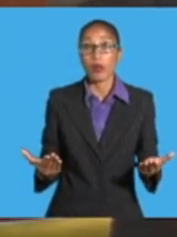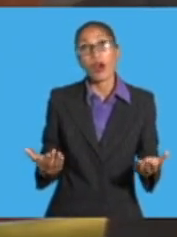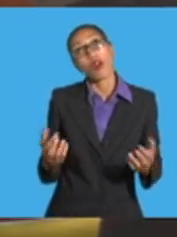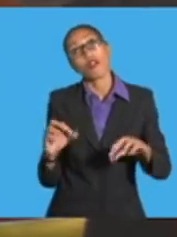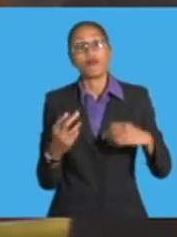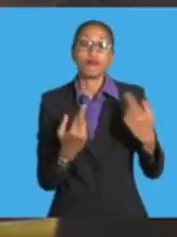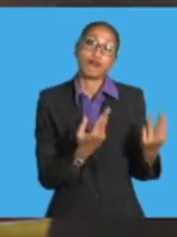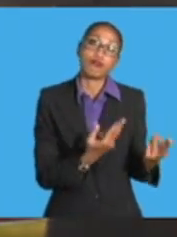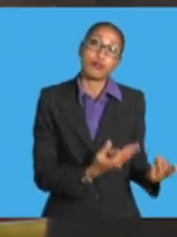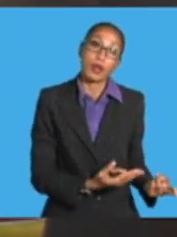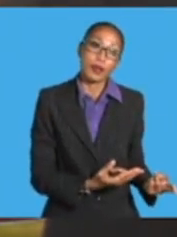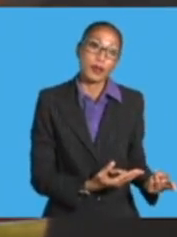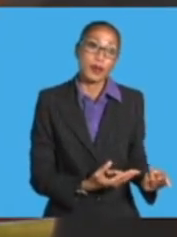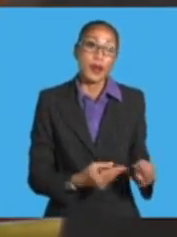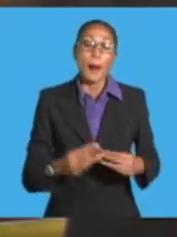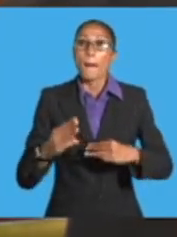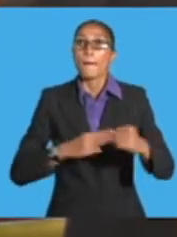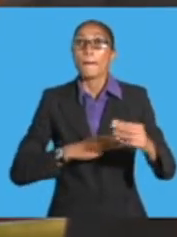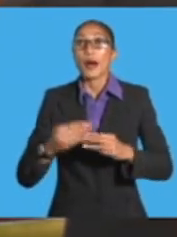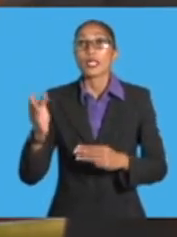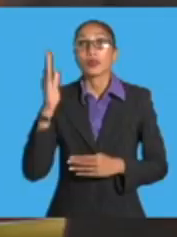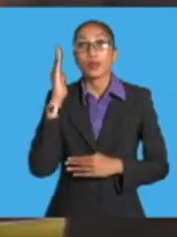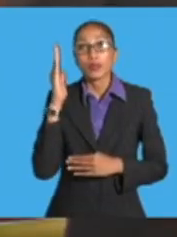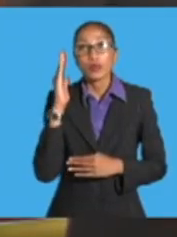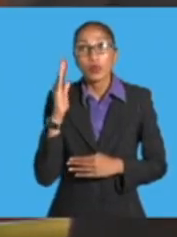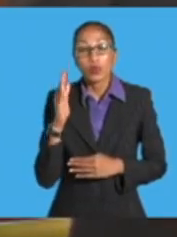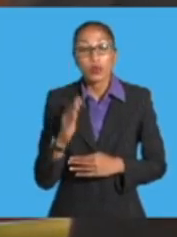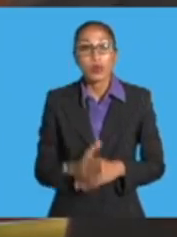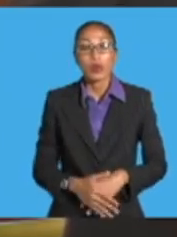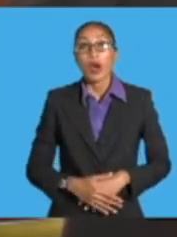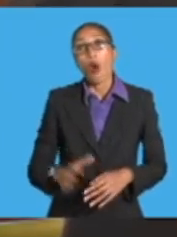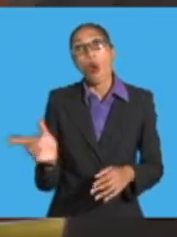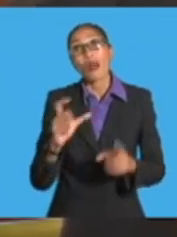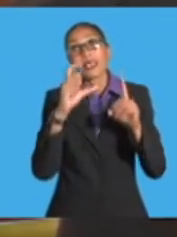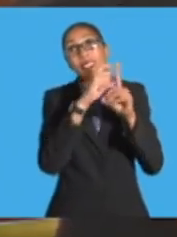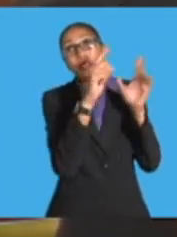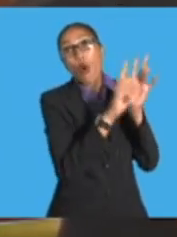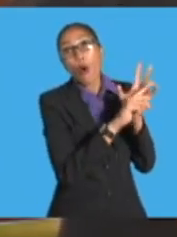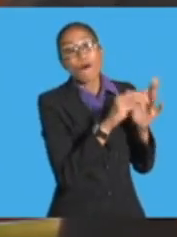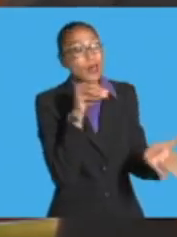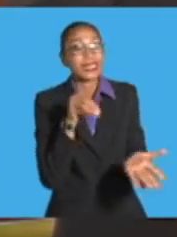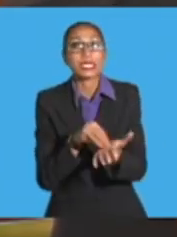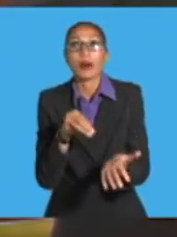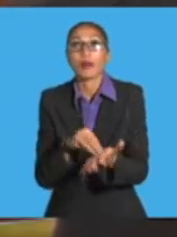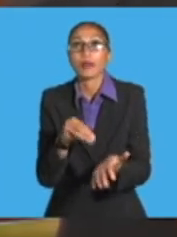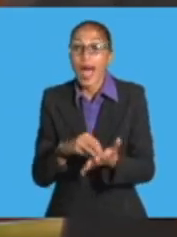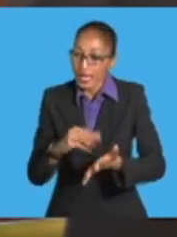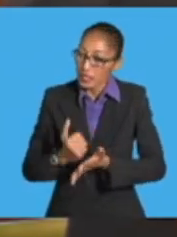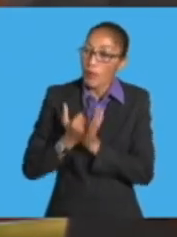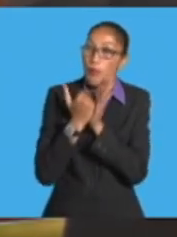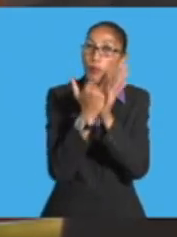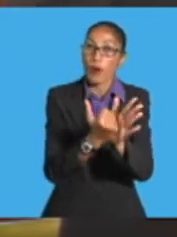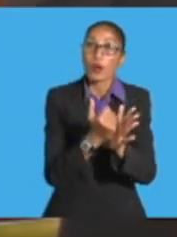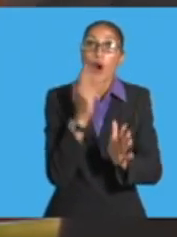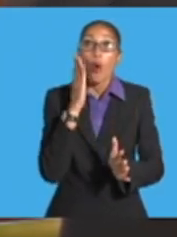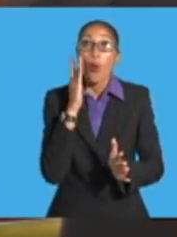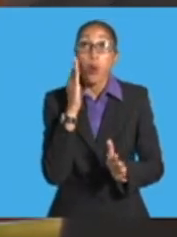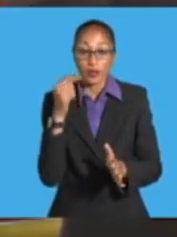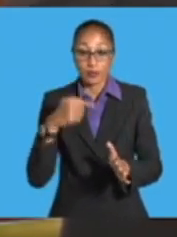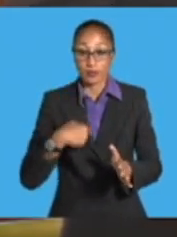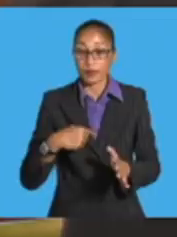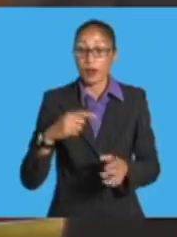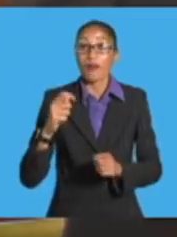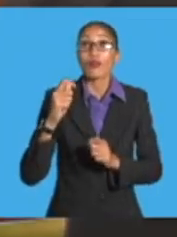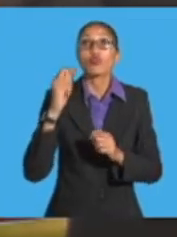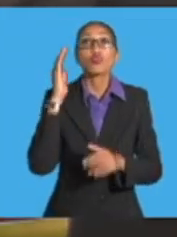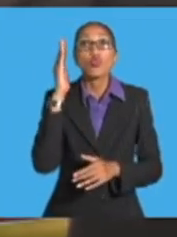retired, school management committees, and district education officers for their service and support during my engagement in the